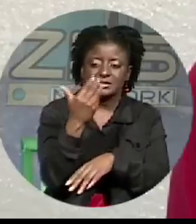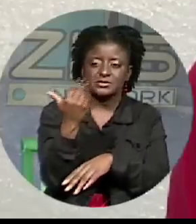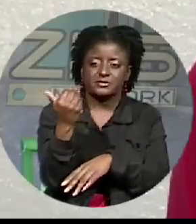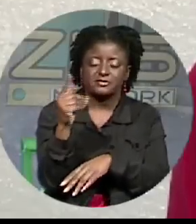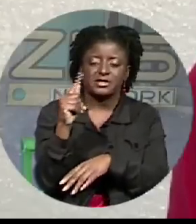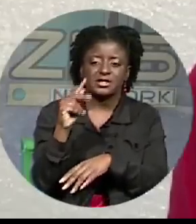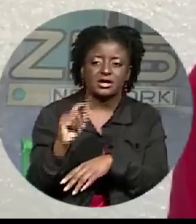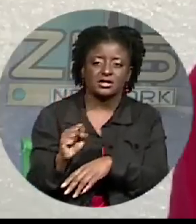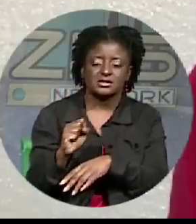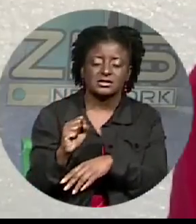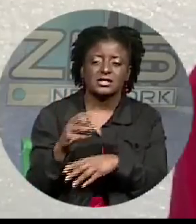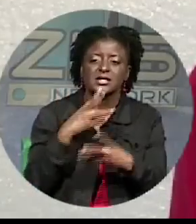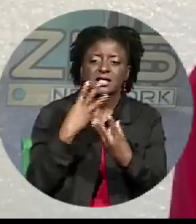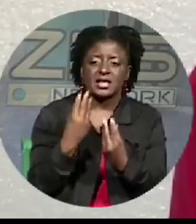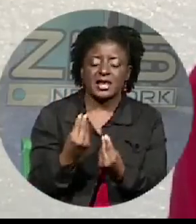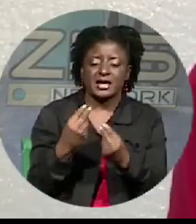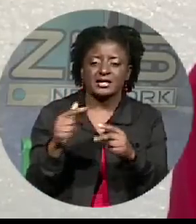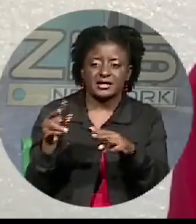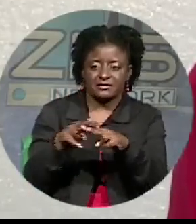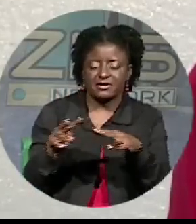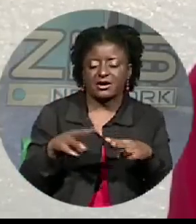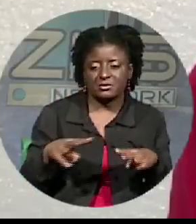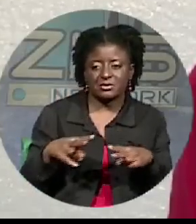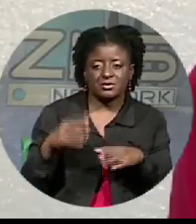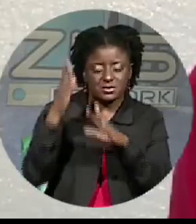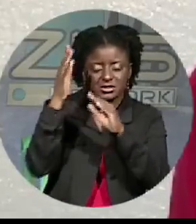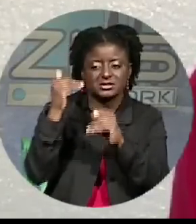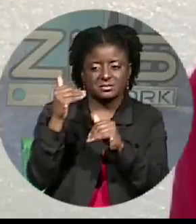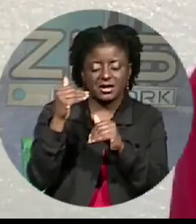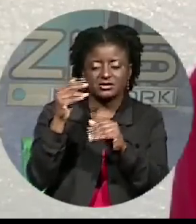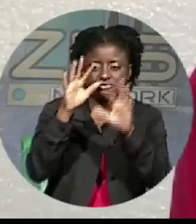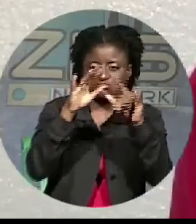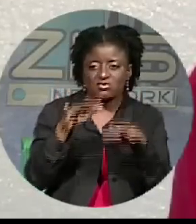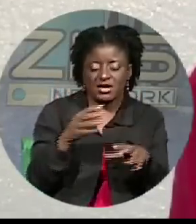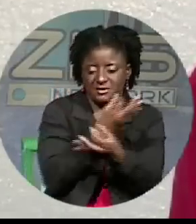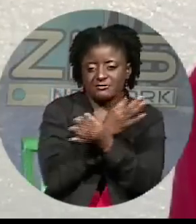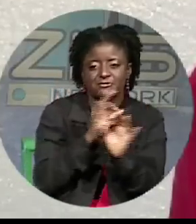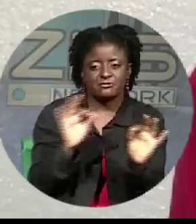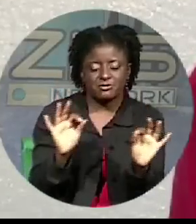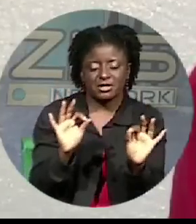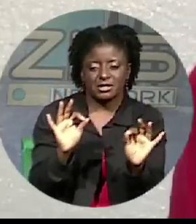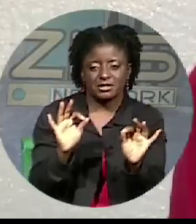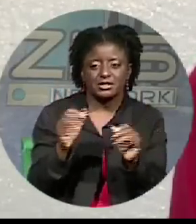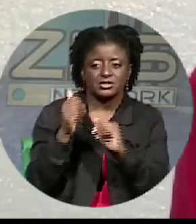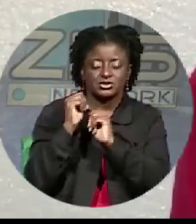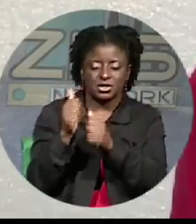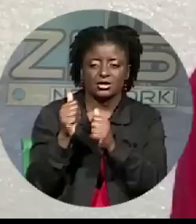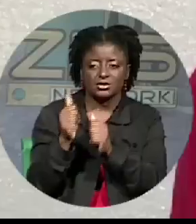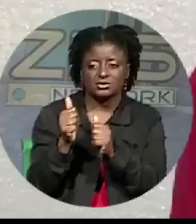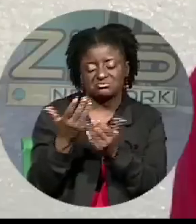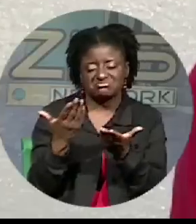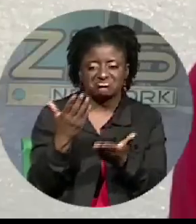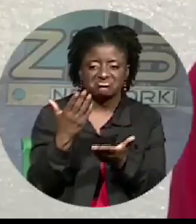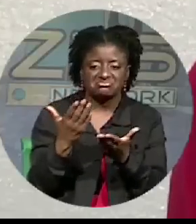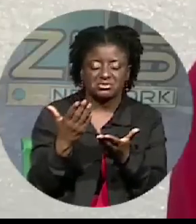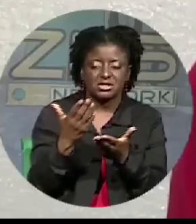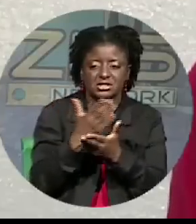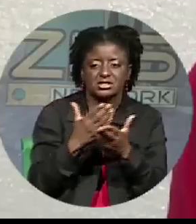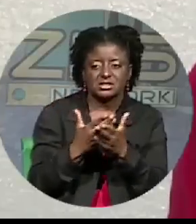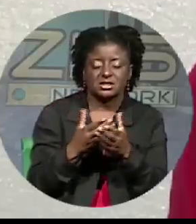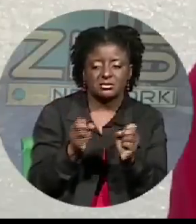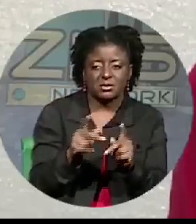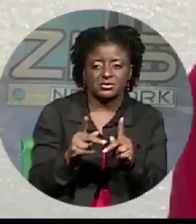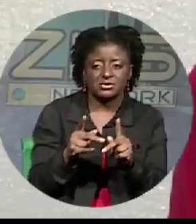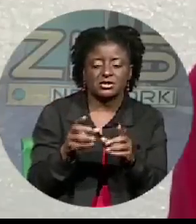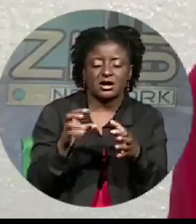time. So we do expect a rain-free Junkanoo Parade, but I'm going to still put in less than 10% chance of a brief spotty shower